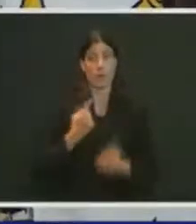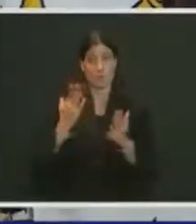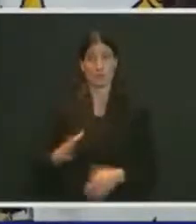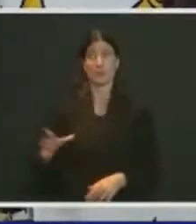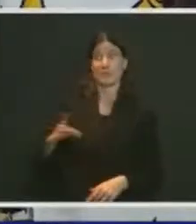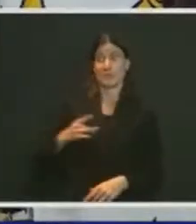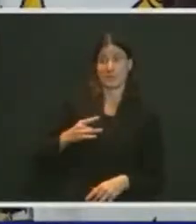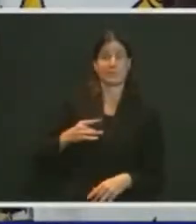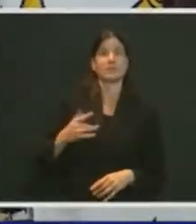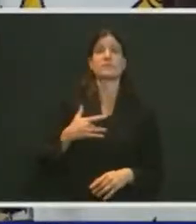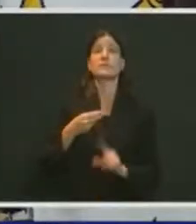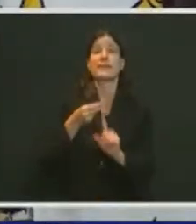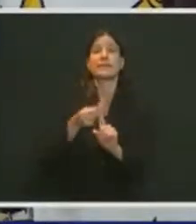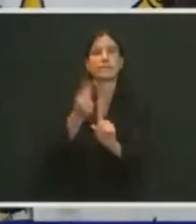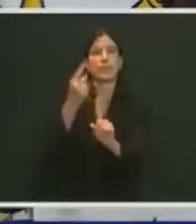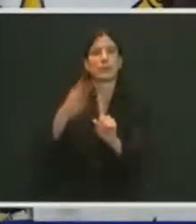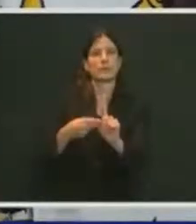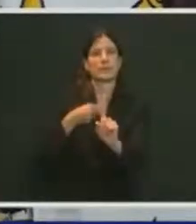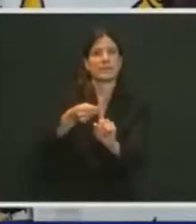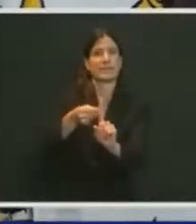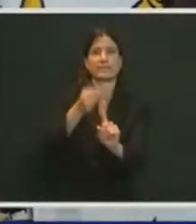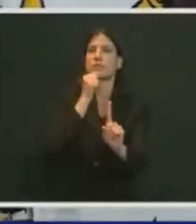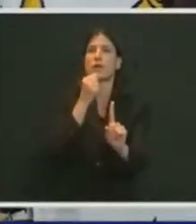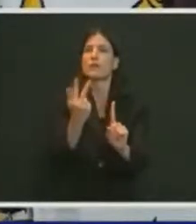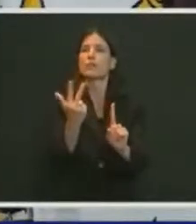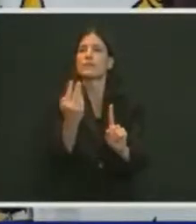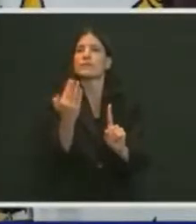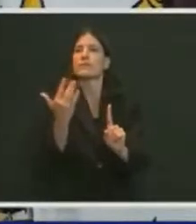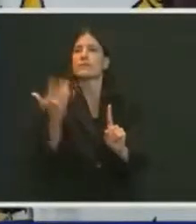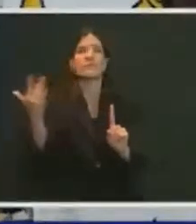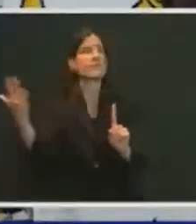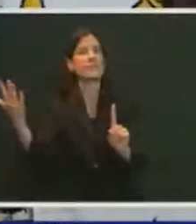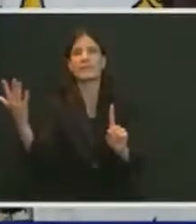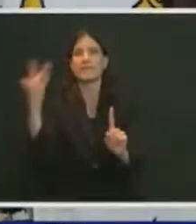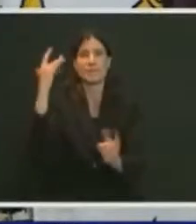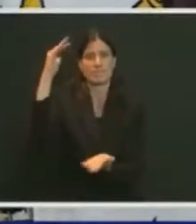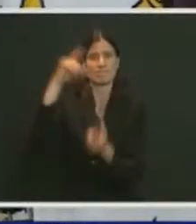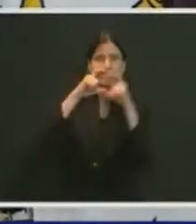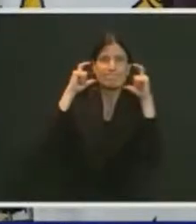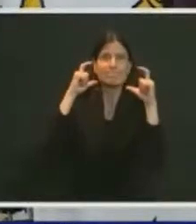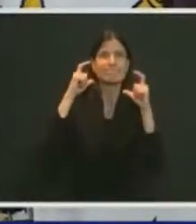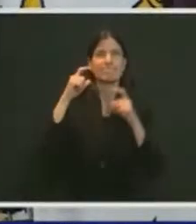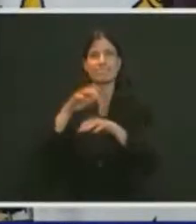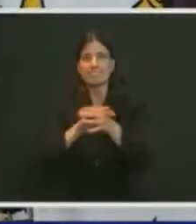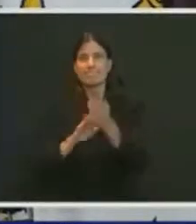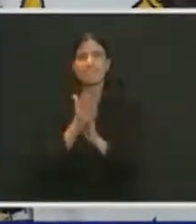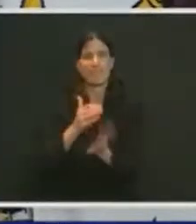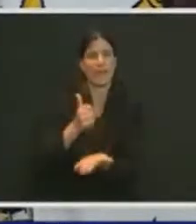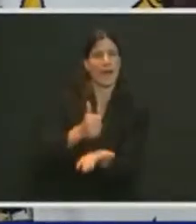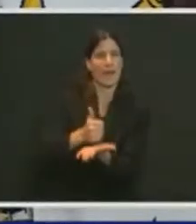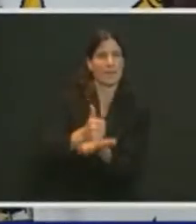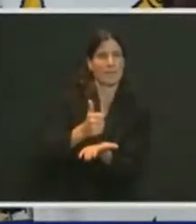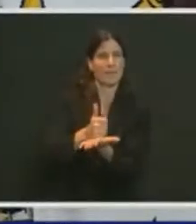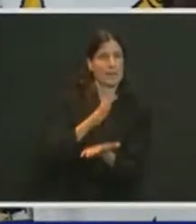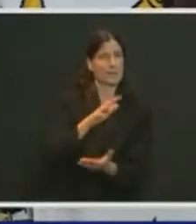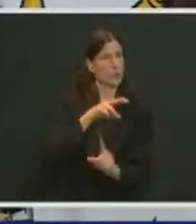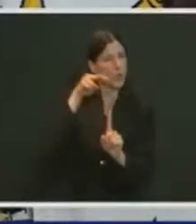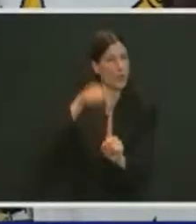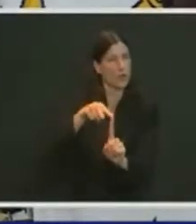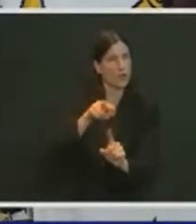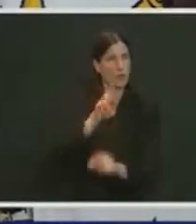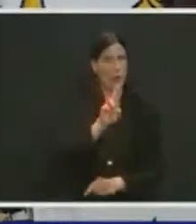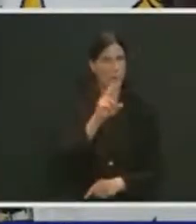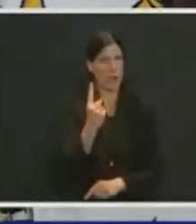without seeing our R value and our hospitalizations creep up. However, if we get out there and start to get lazy